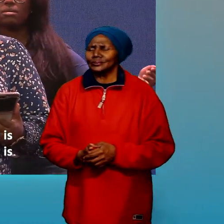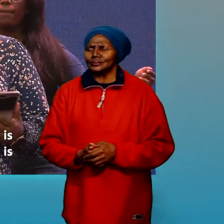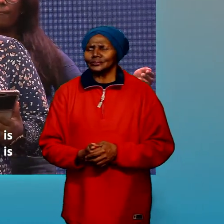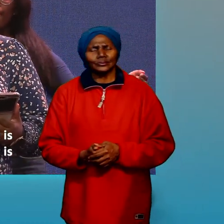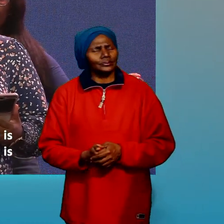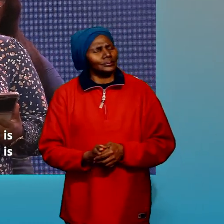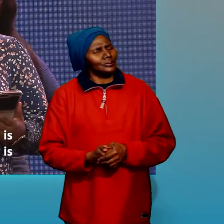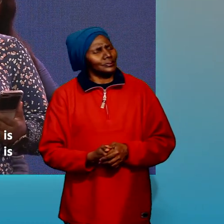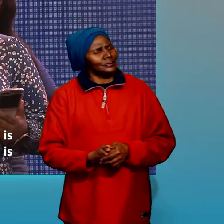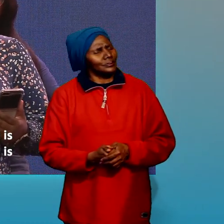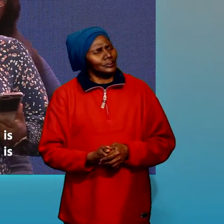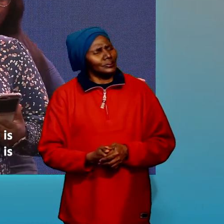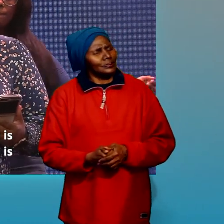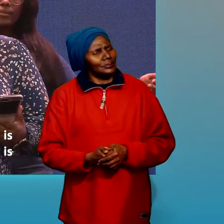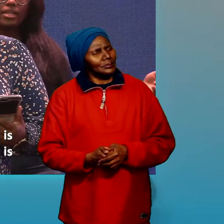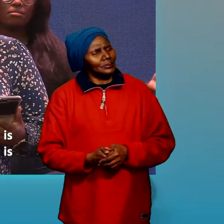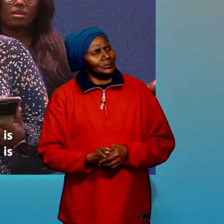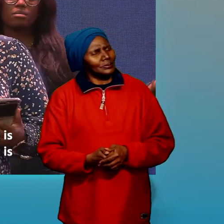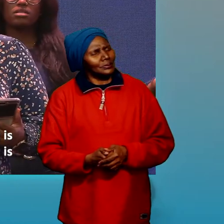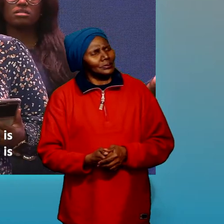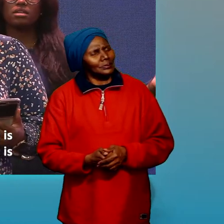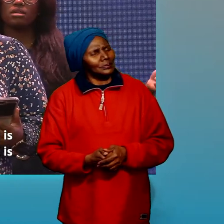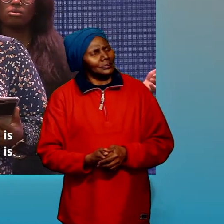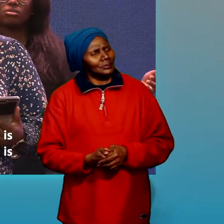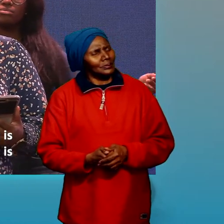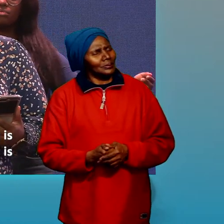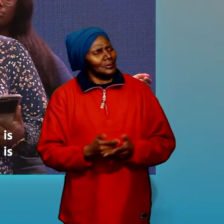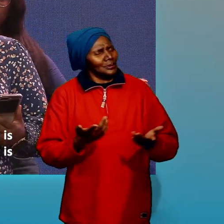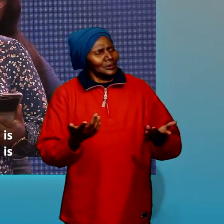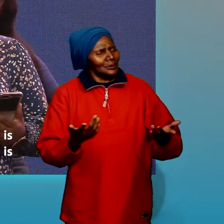Sin couldn't answer